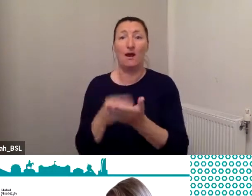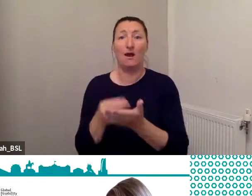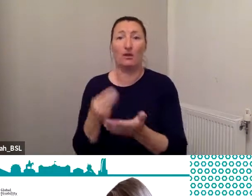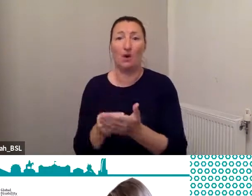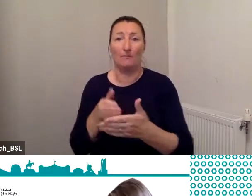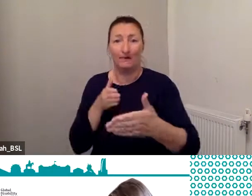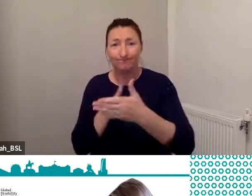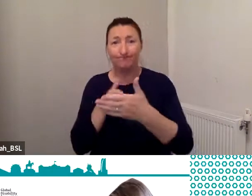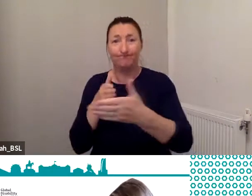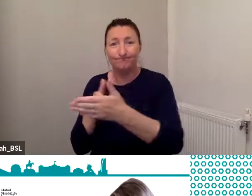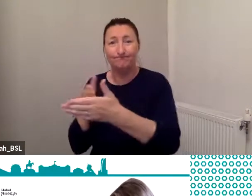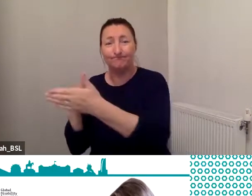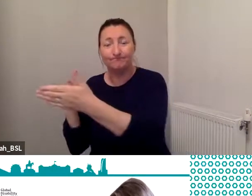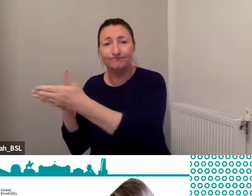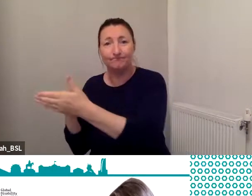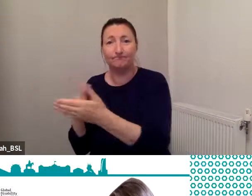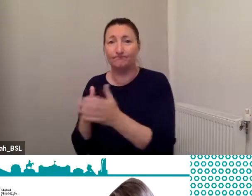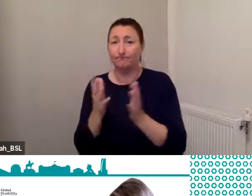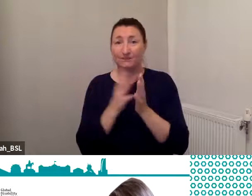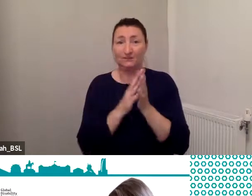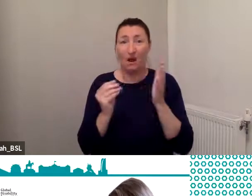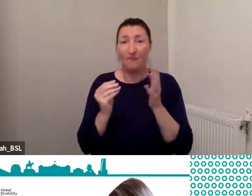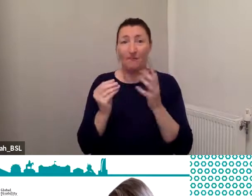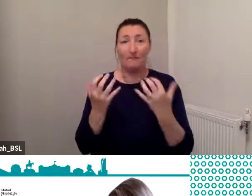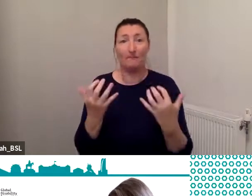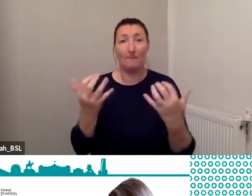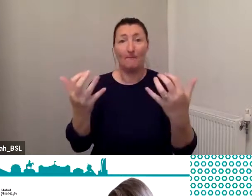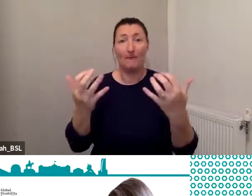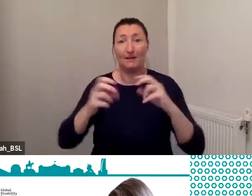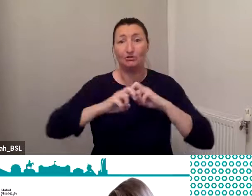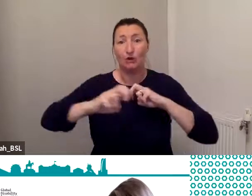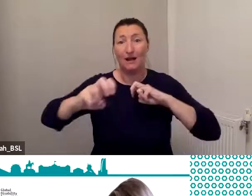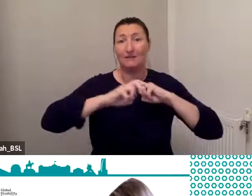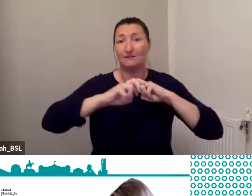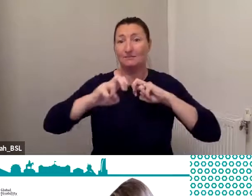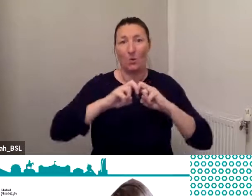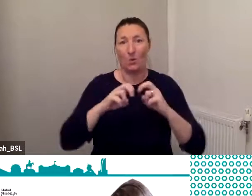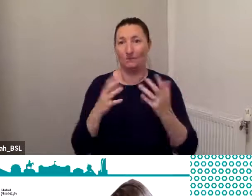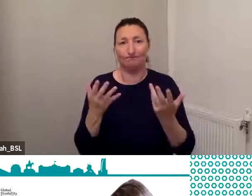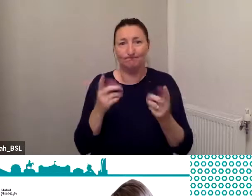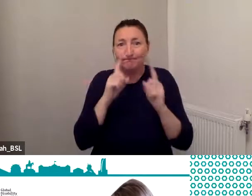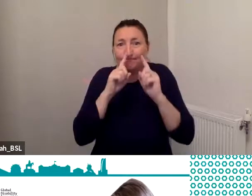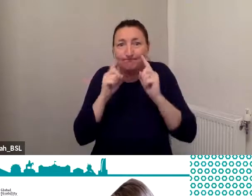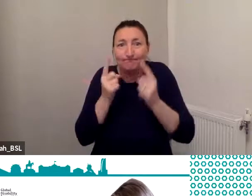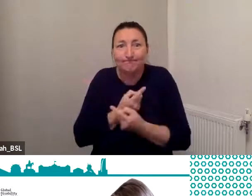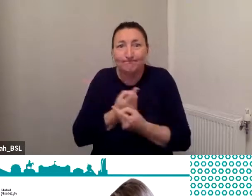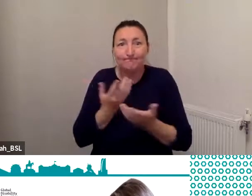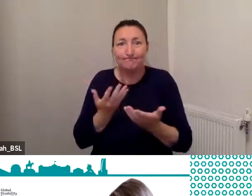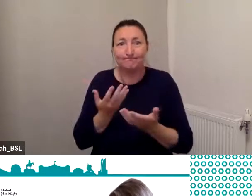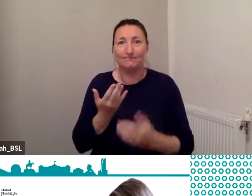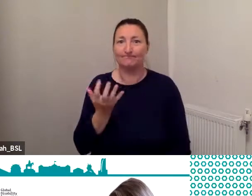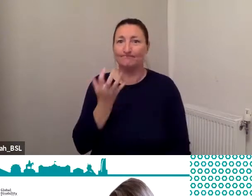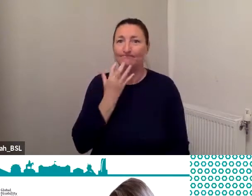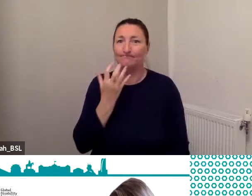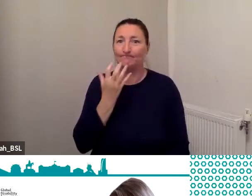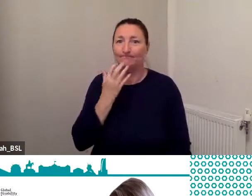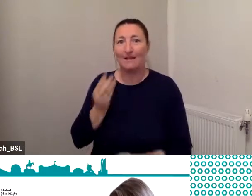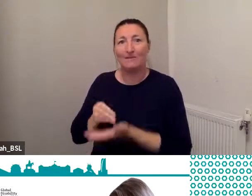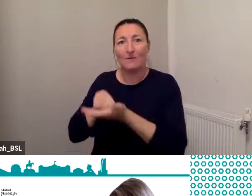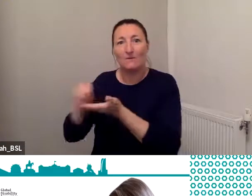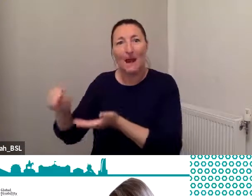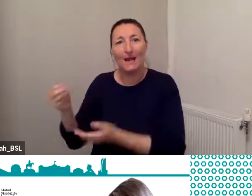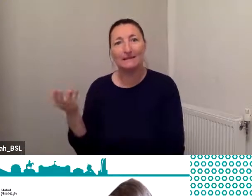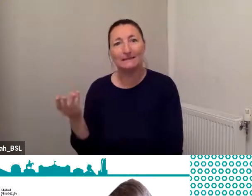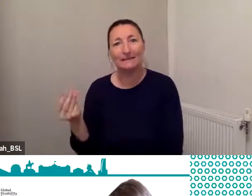the fact that the public transport is not very accessible, so people have to rely on taxis, which can be an additional cost.